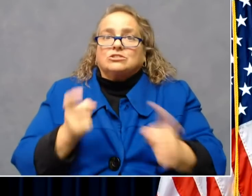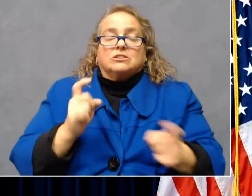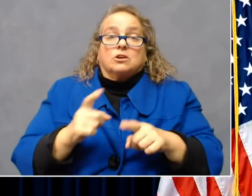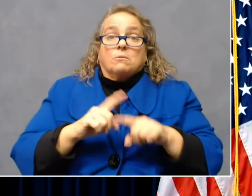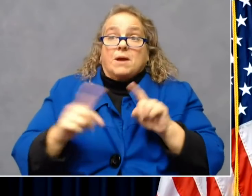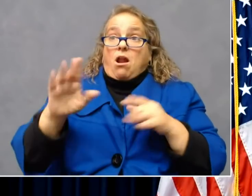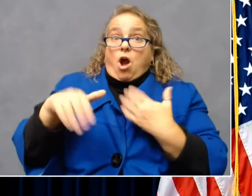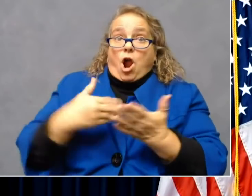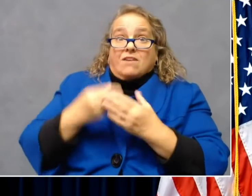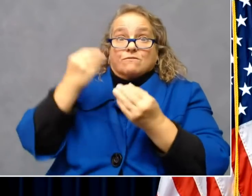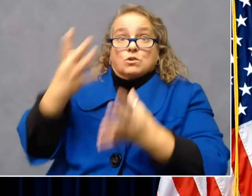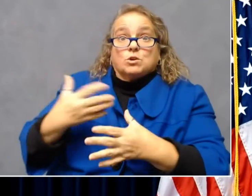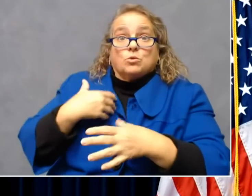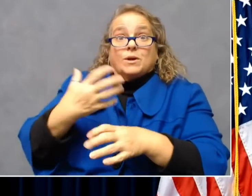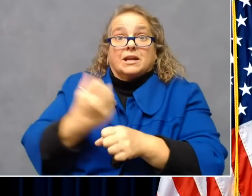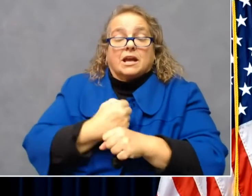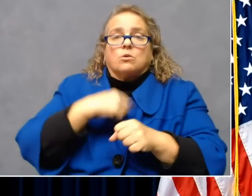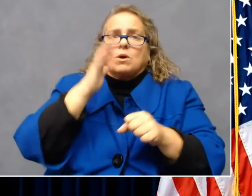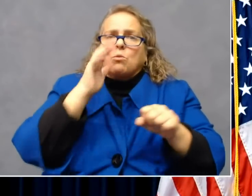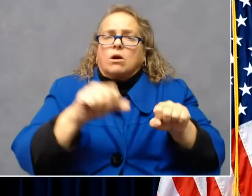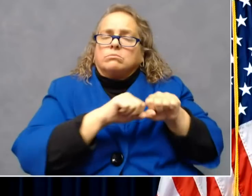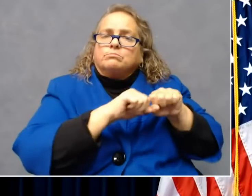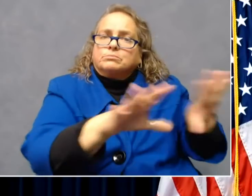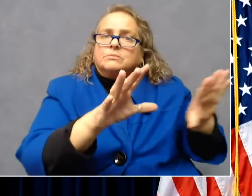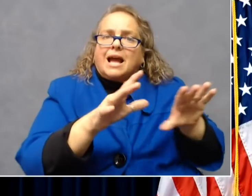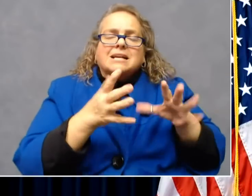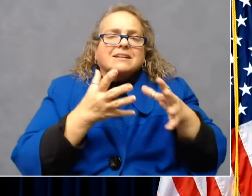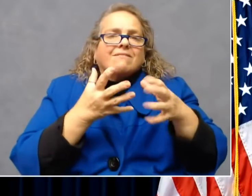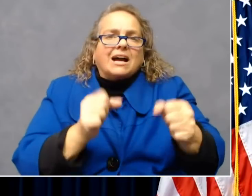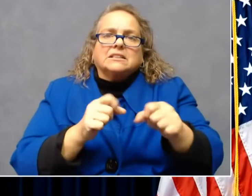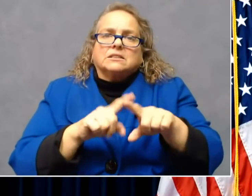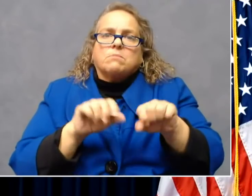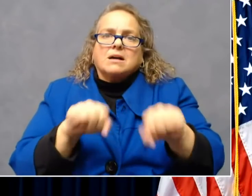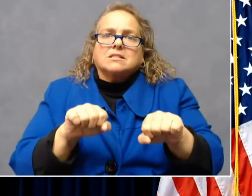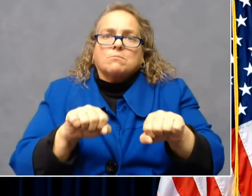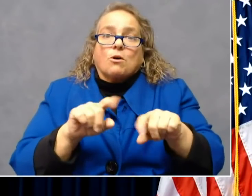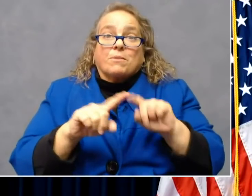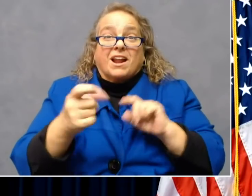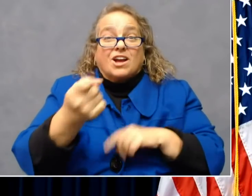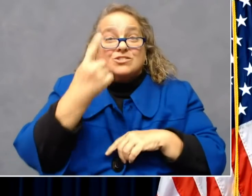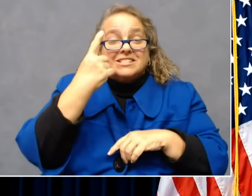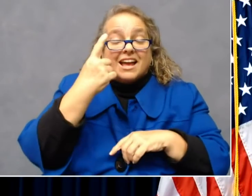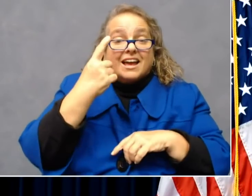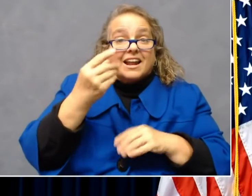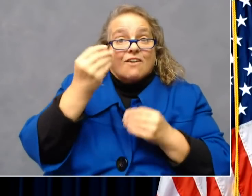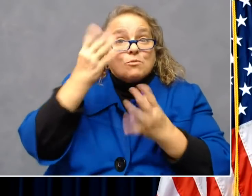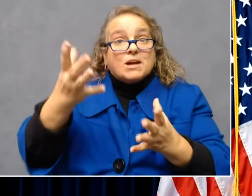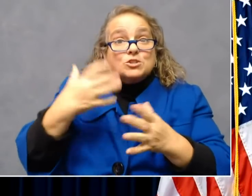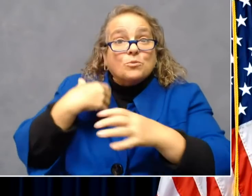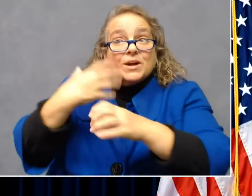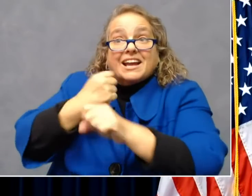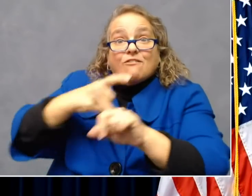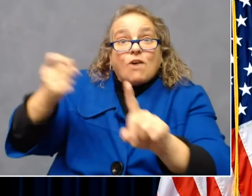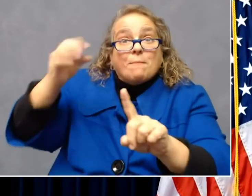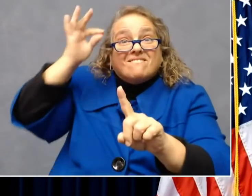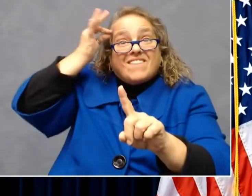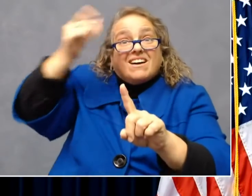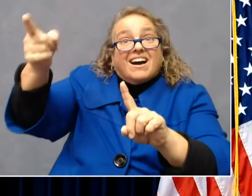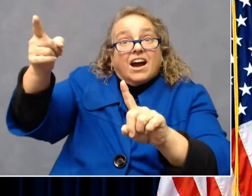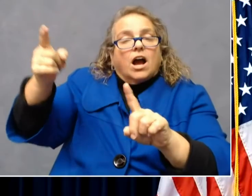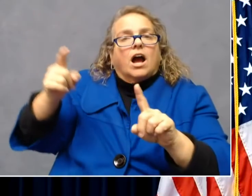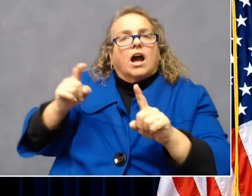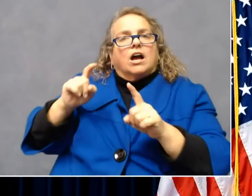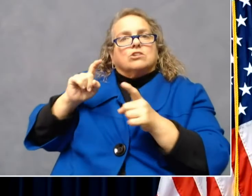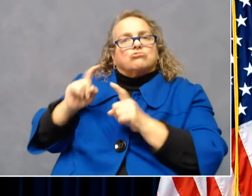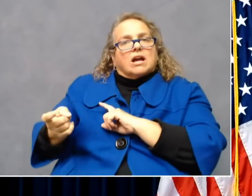in need. But do understand that if the information we get from the federal government changes, the information that we give to you changes.